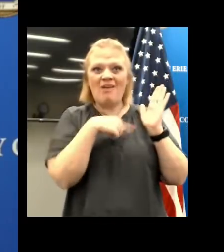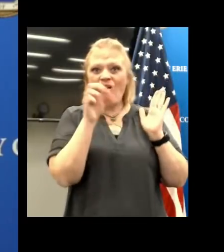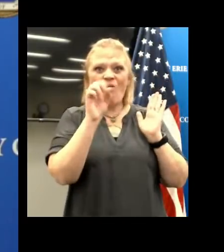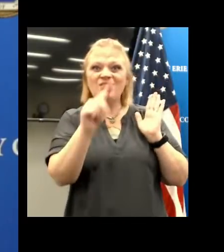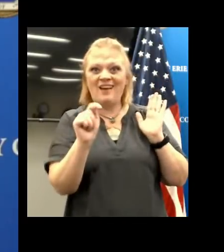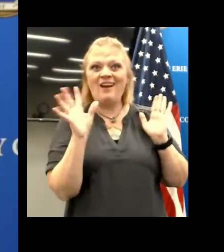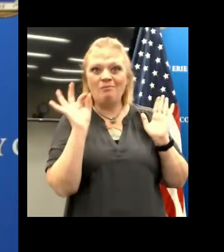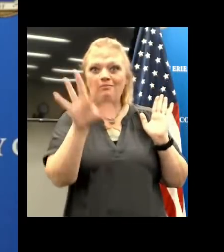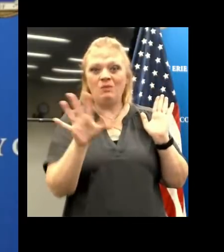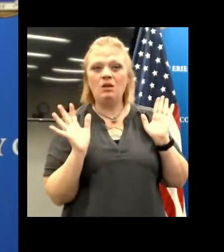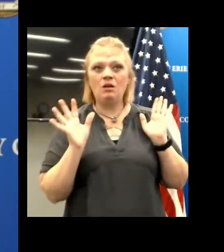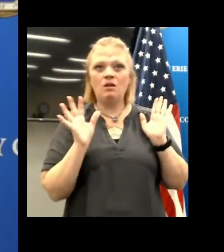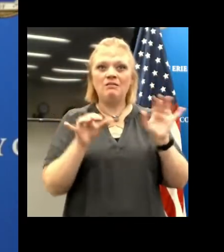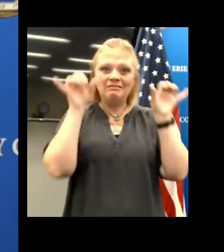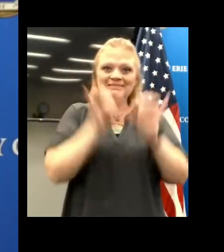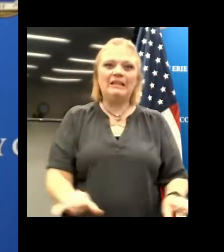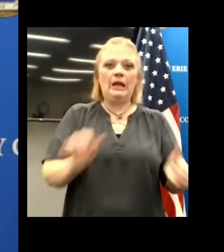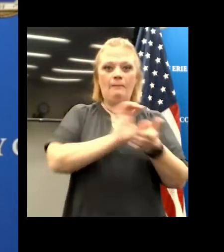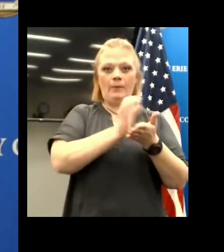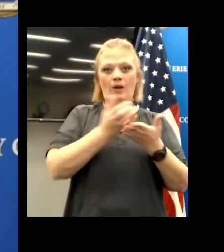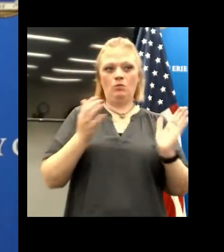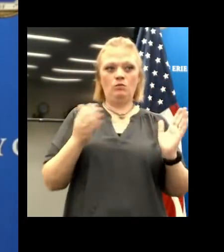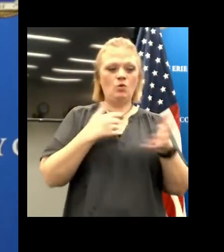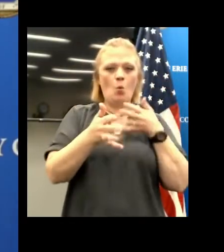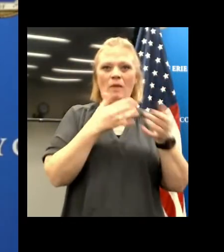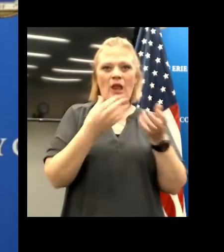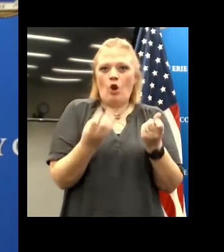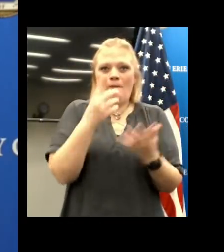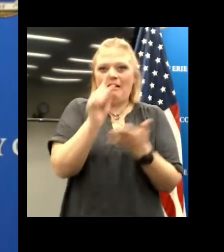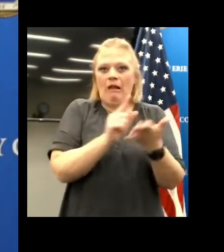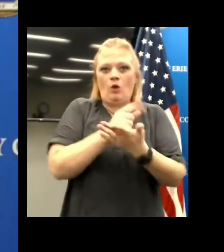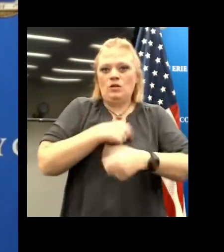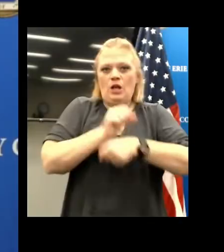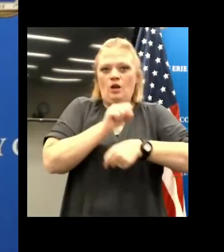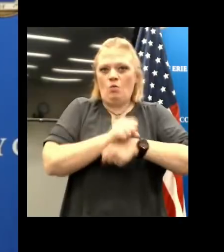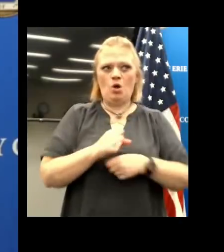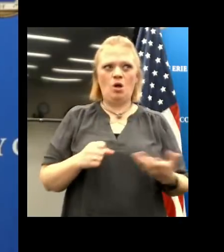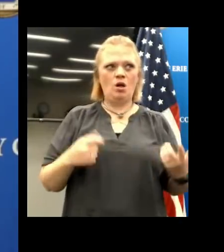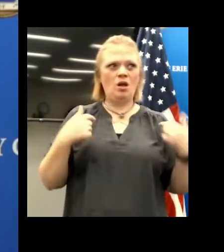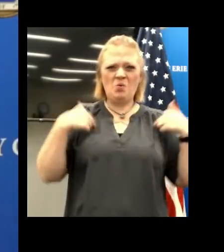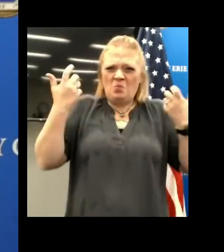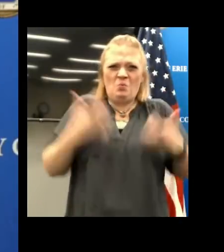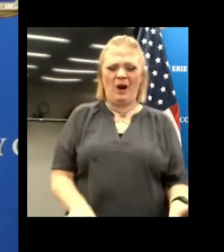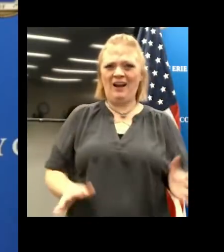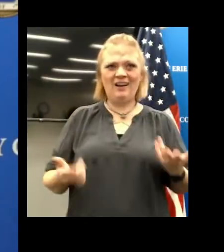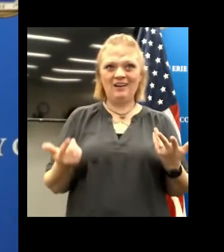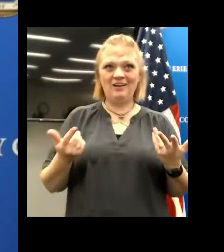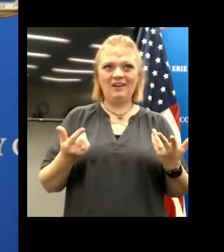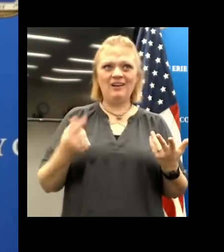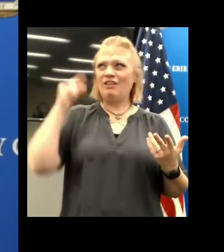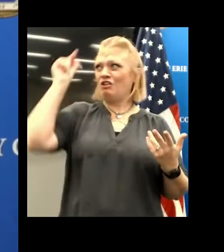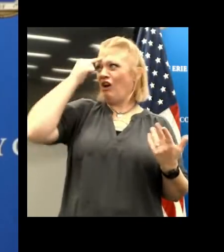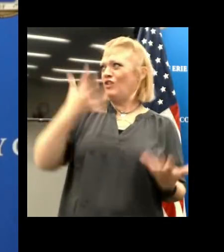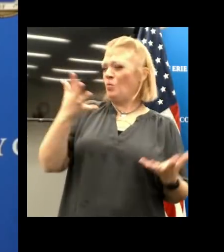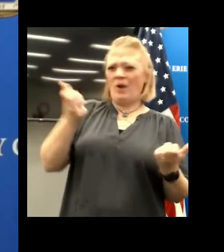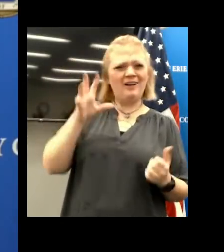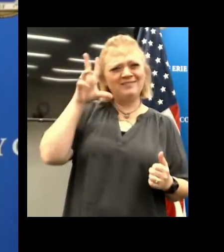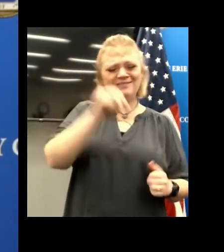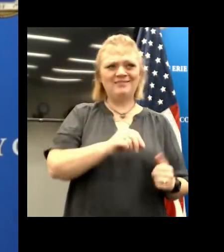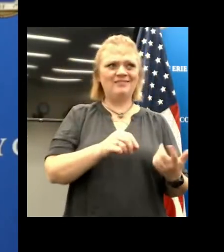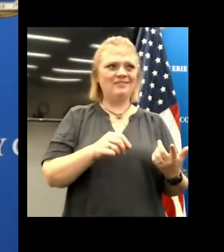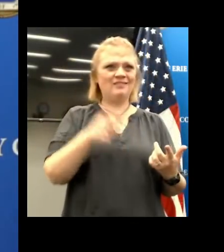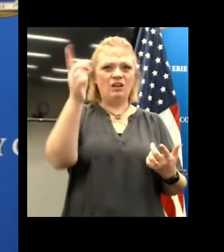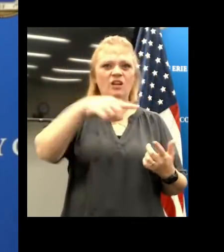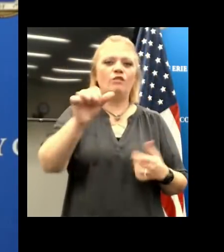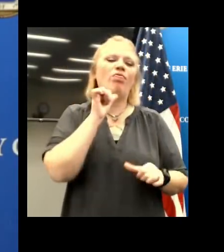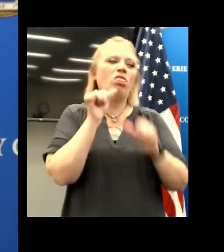I get paid the same amount, no matter how many hours I put in. So this is not something that I wanted. This is not something the governor wanted. And for those that are